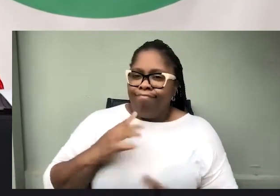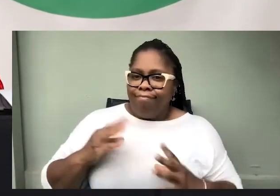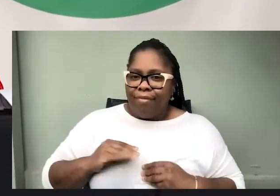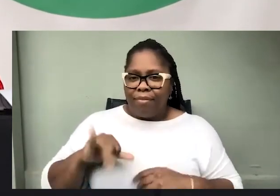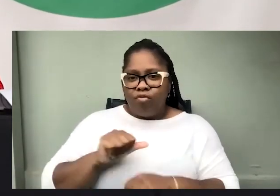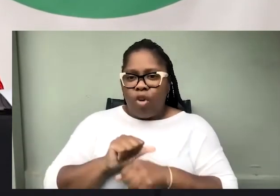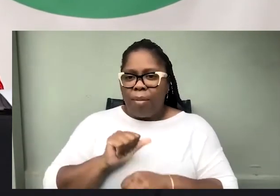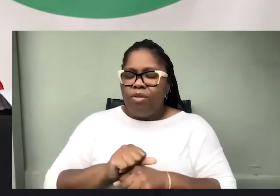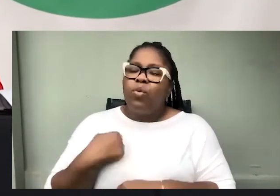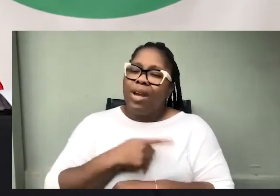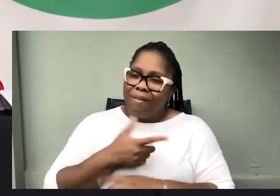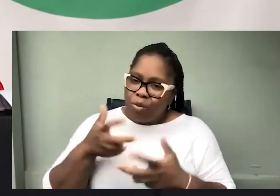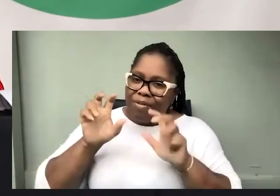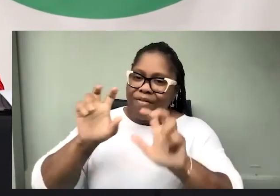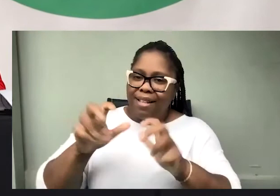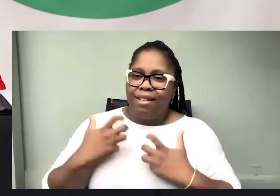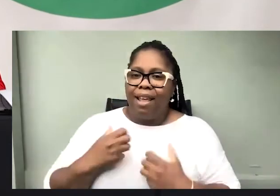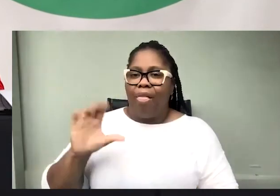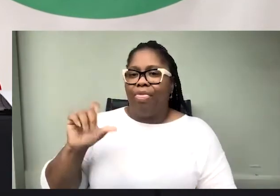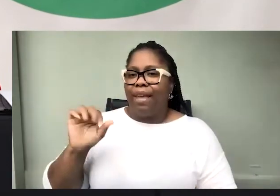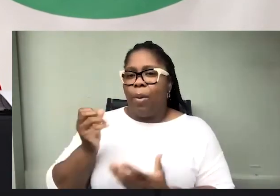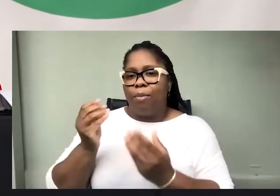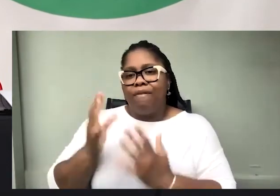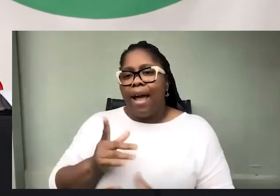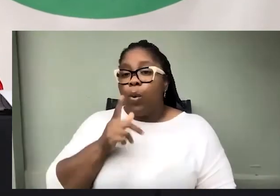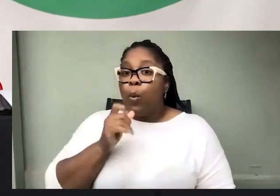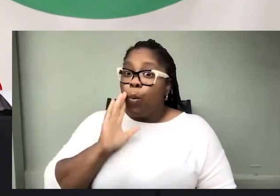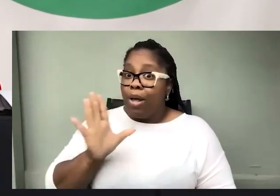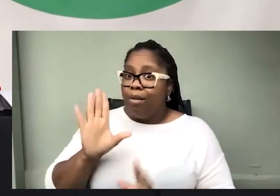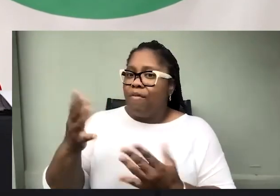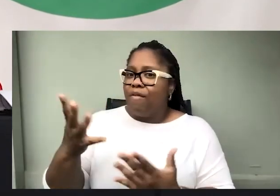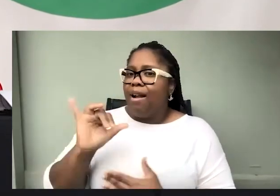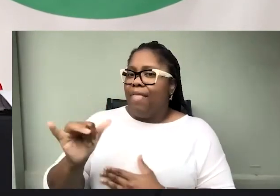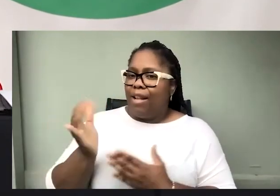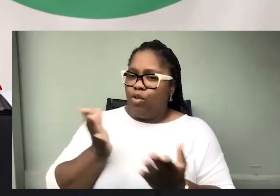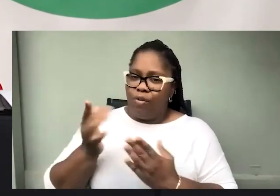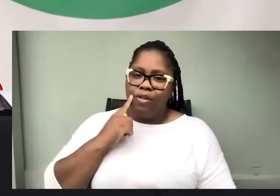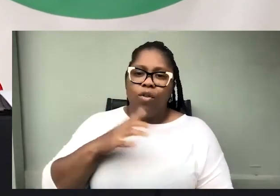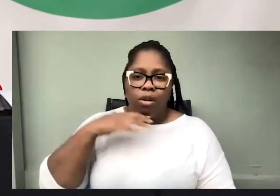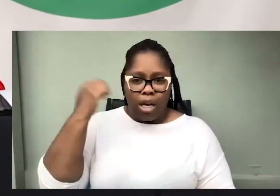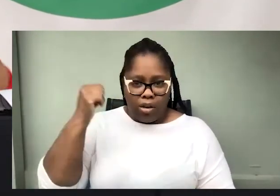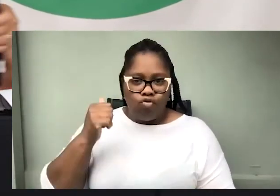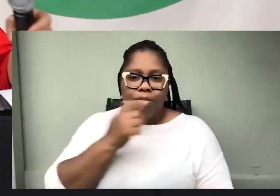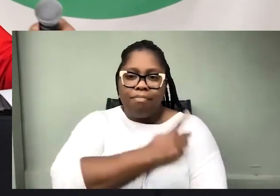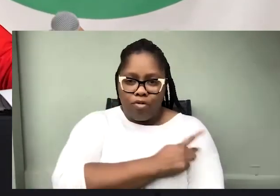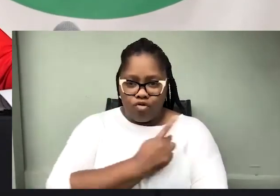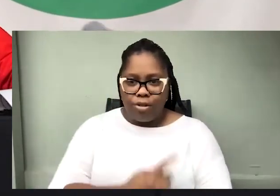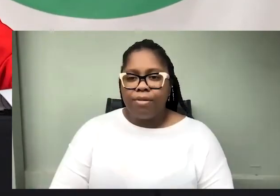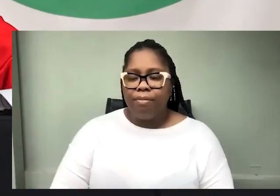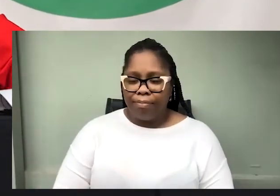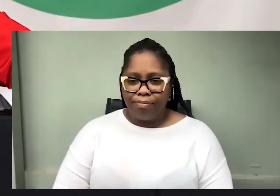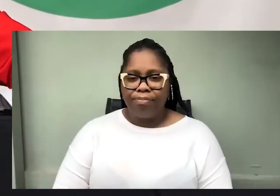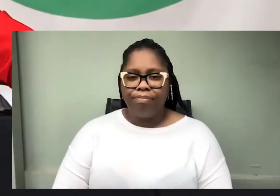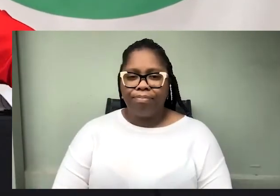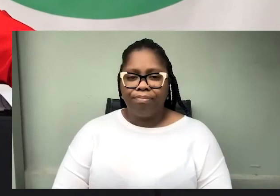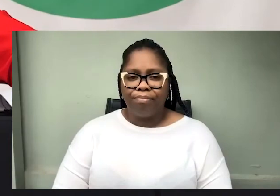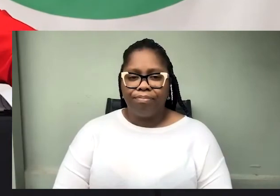our healthcare providers that are going to be providing this service for aging patients.